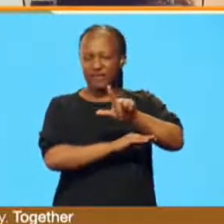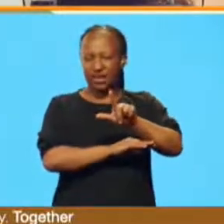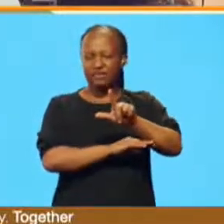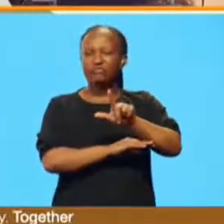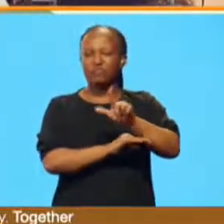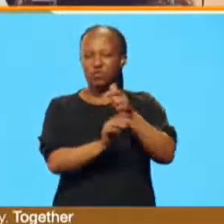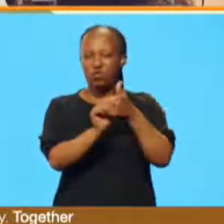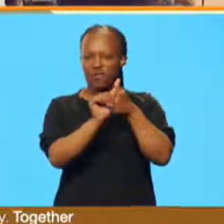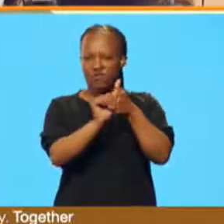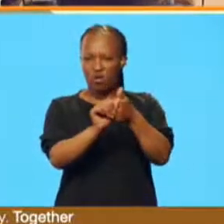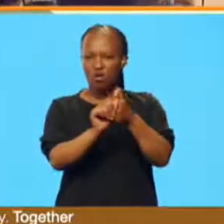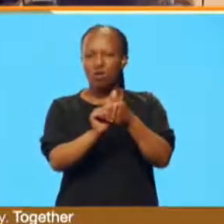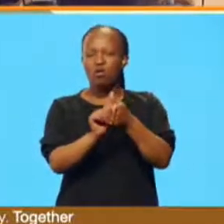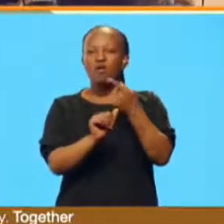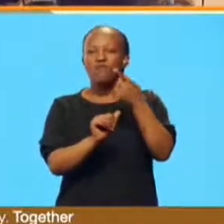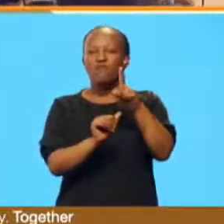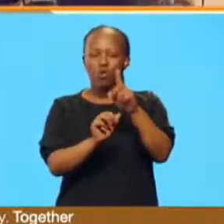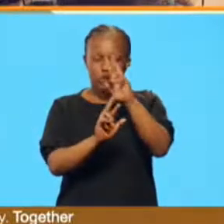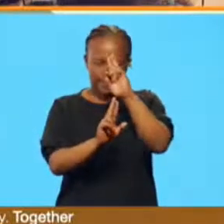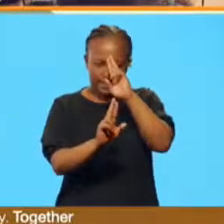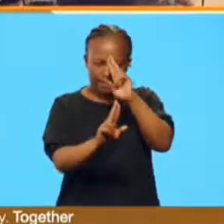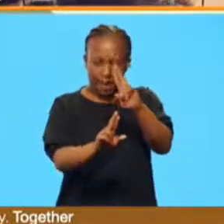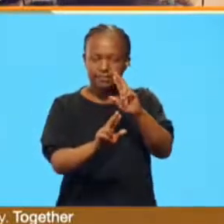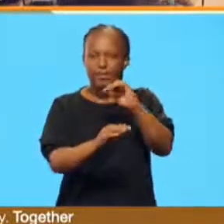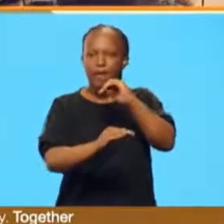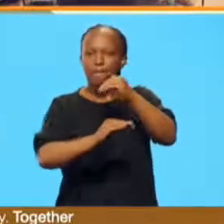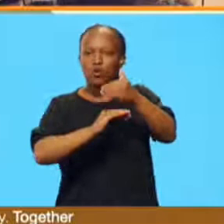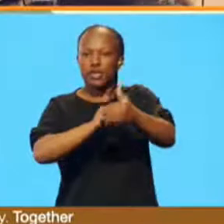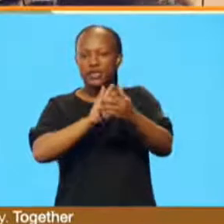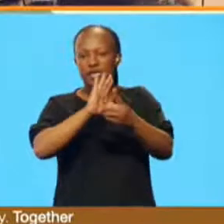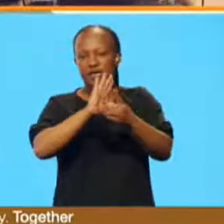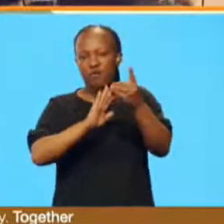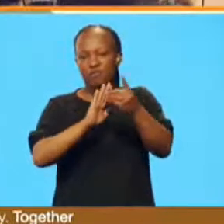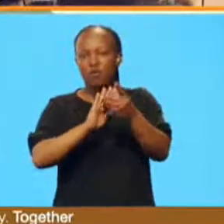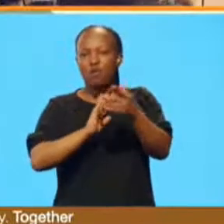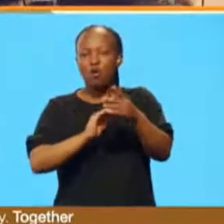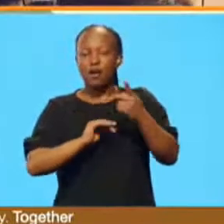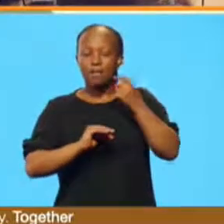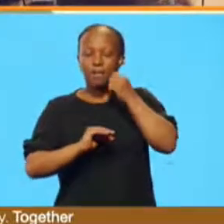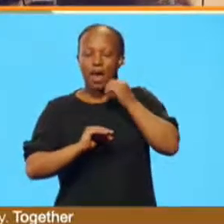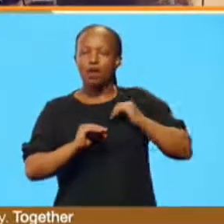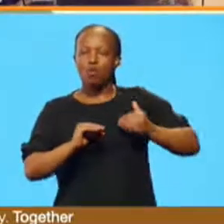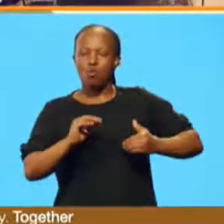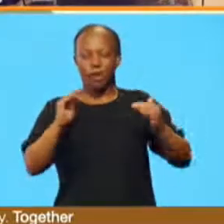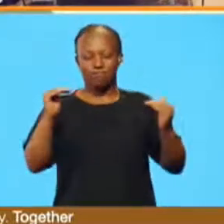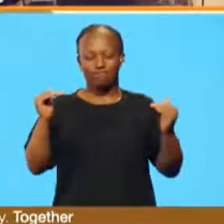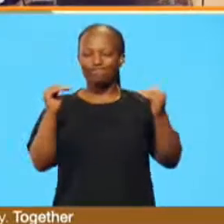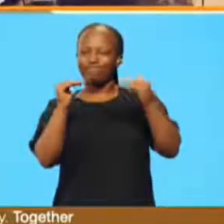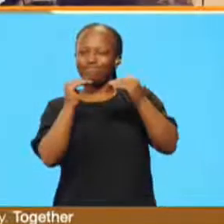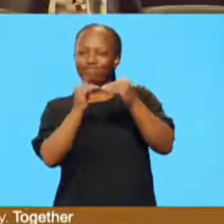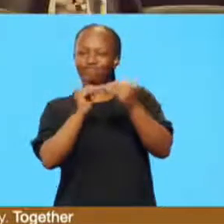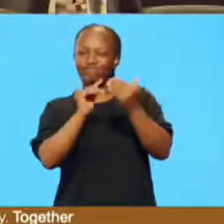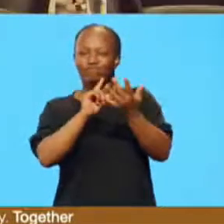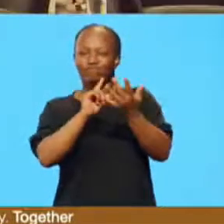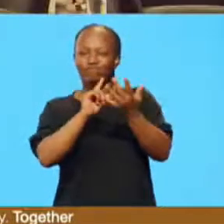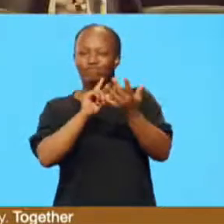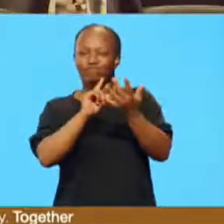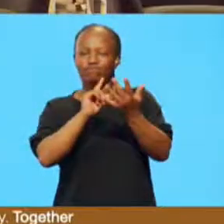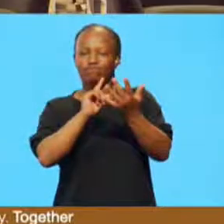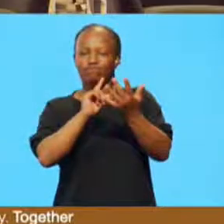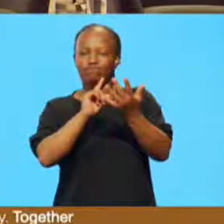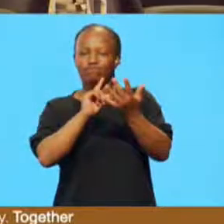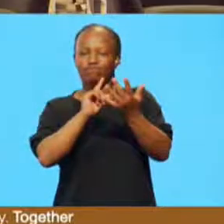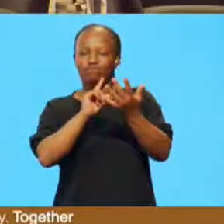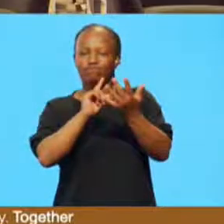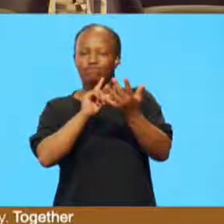promote respect for and the protection, development, and attainment of gender equality. We also have CGE Act number 39